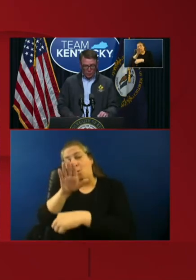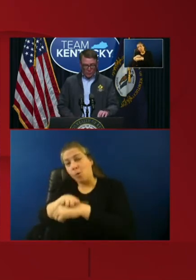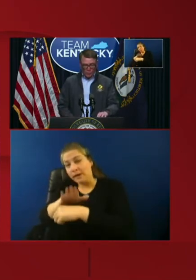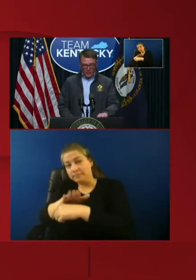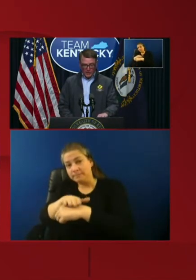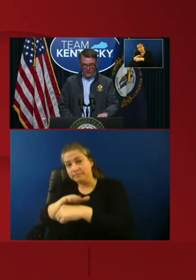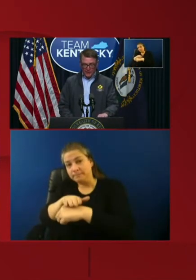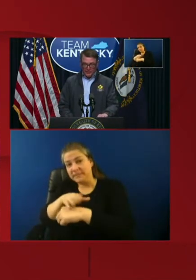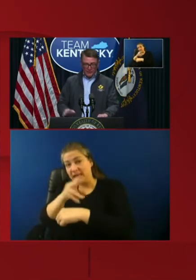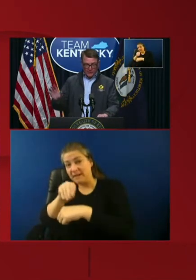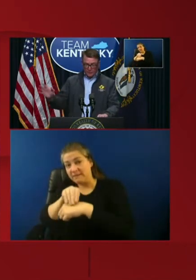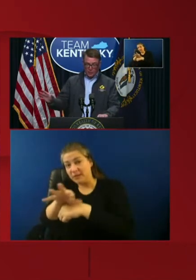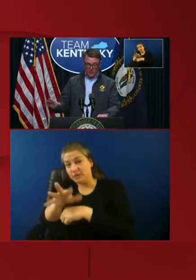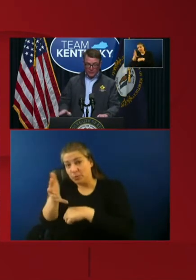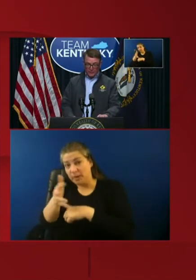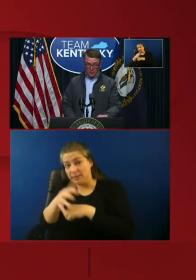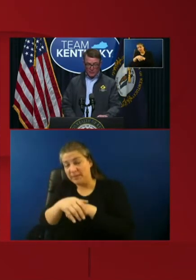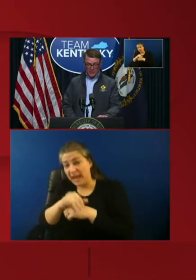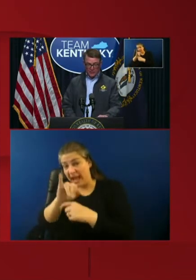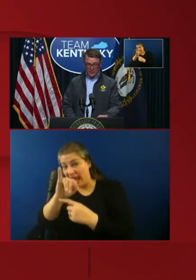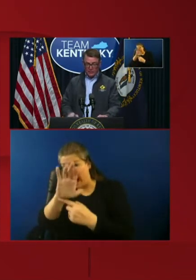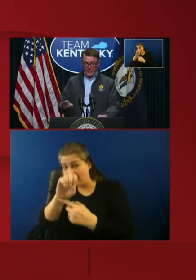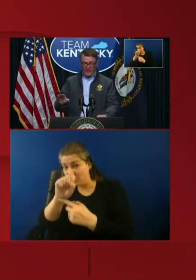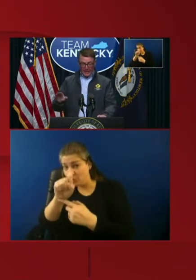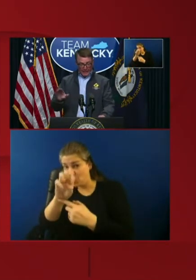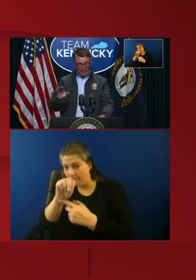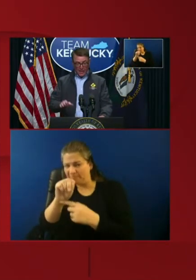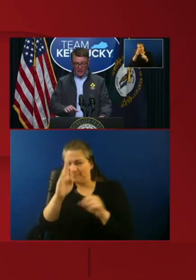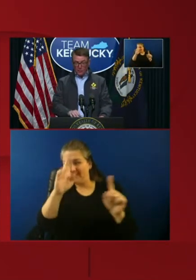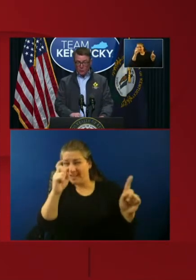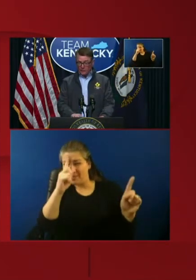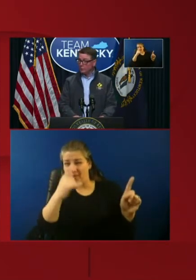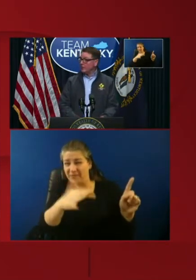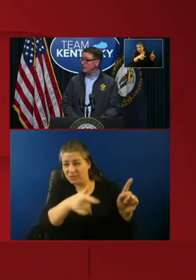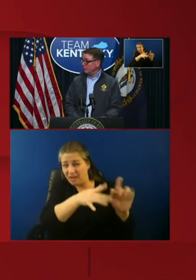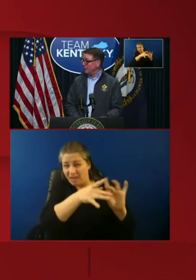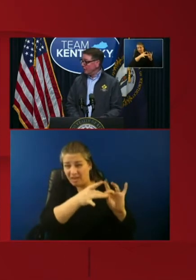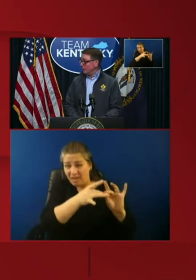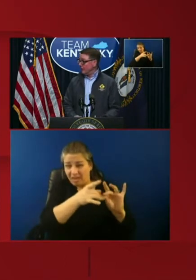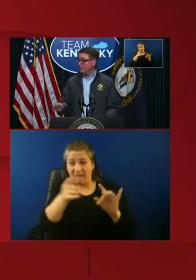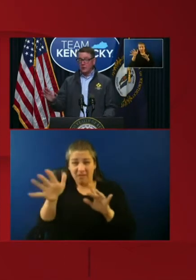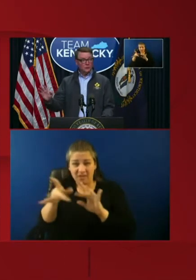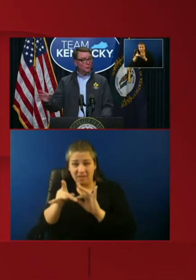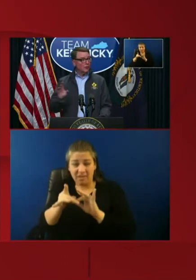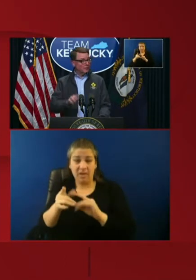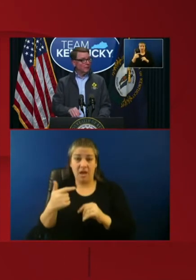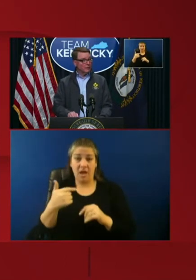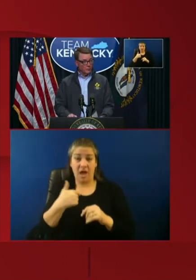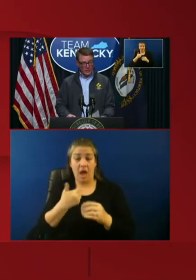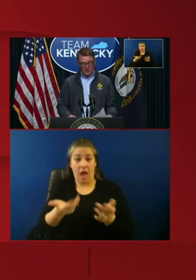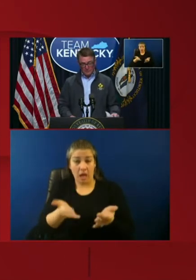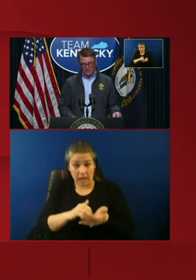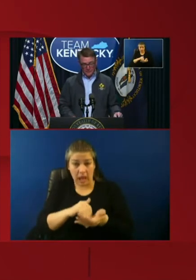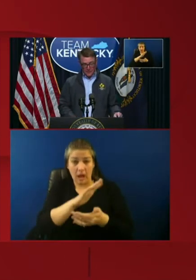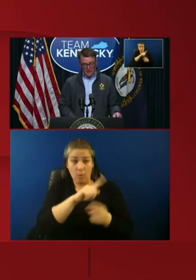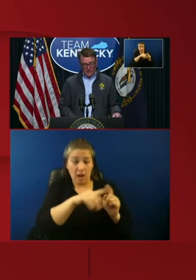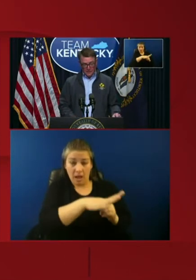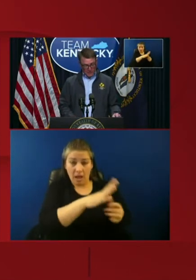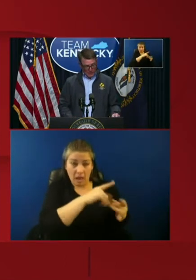Ice storm warning area, the governor's already talked about this. In fact, I'm not going to reiterate all of that because you all have covered it